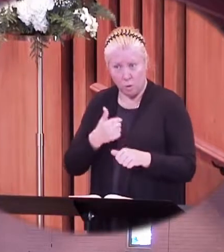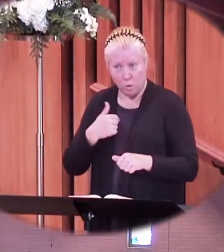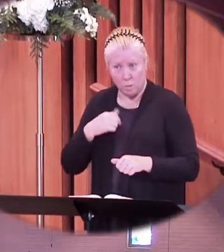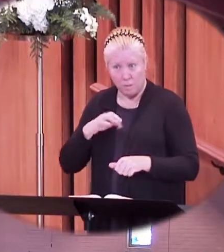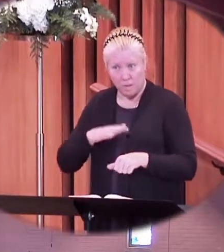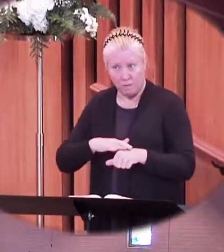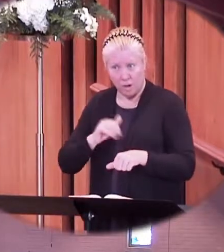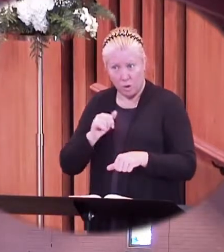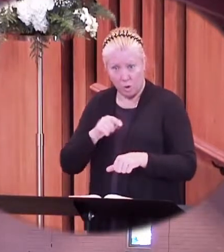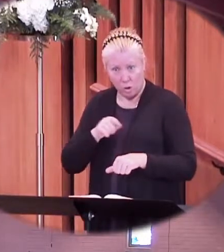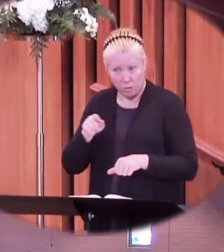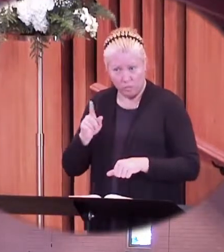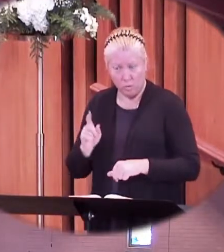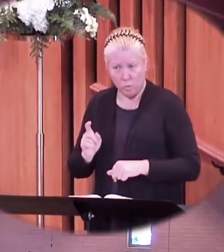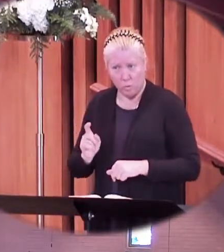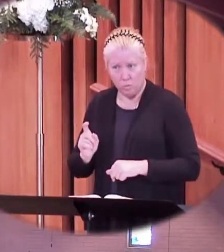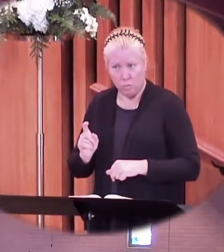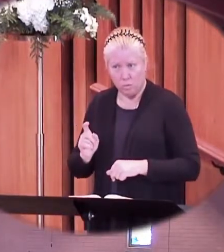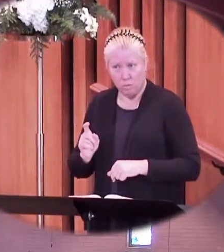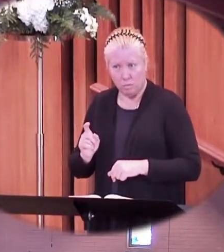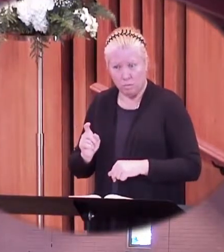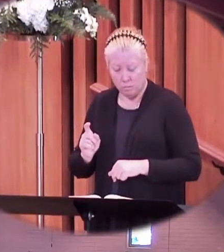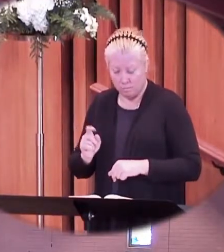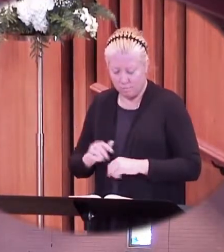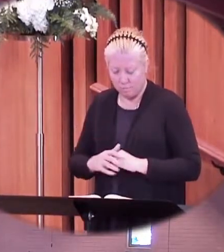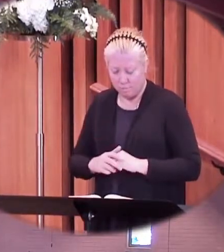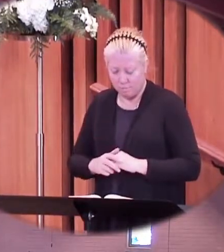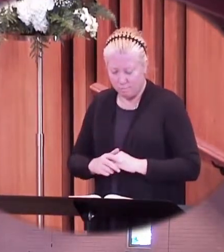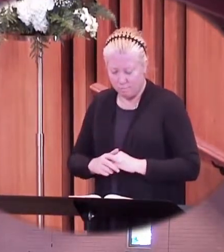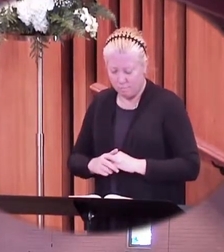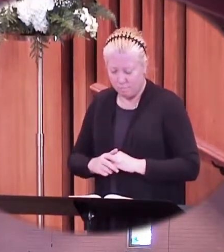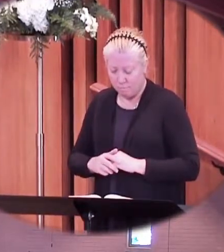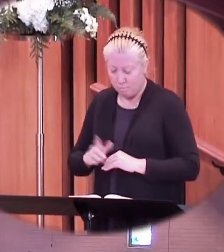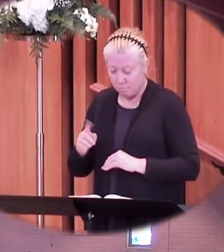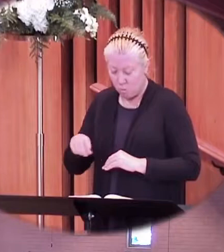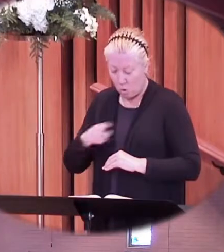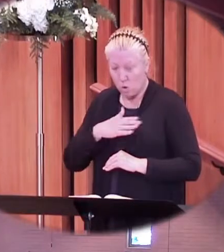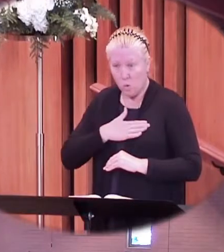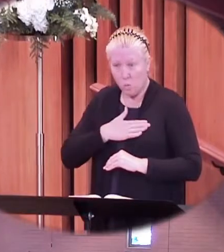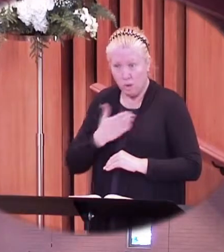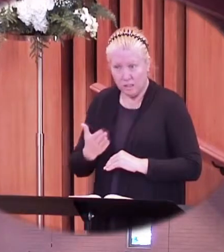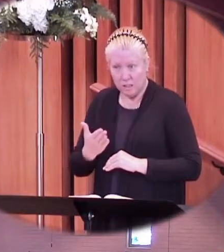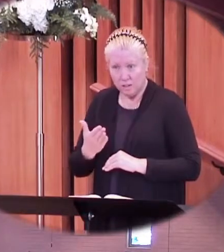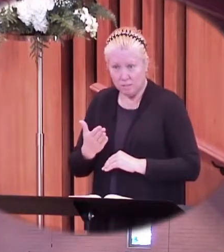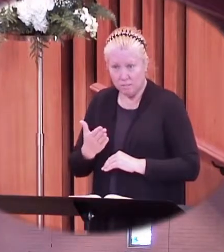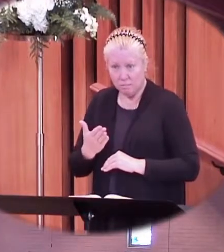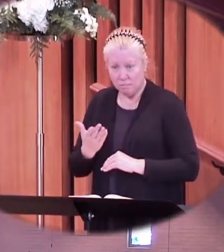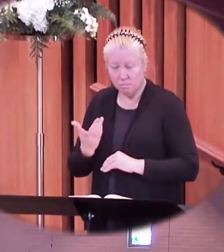Will you?